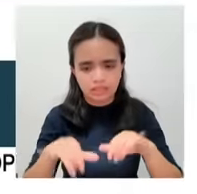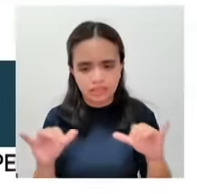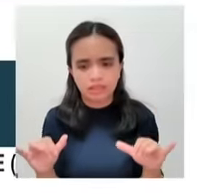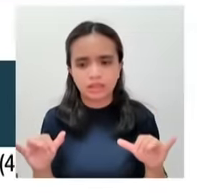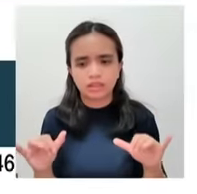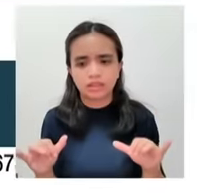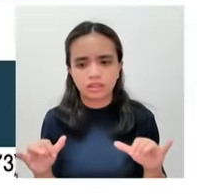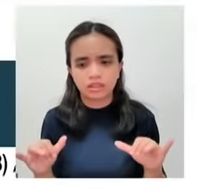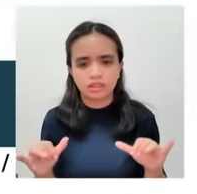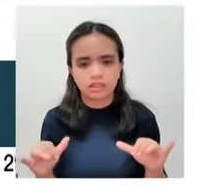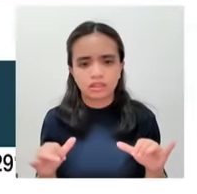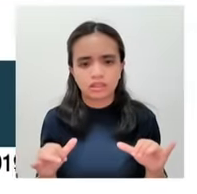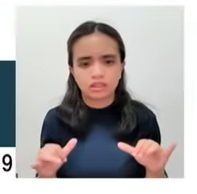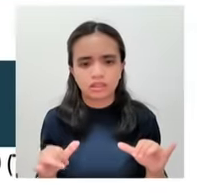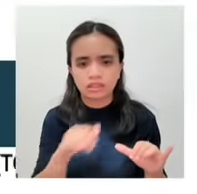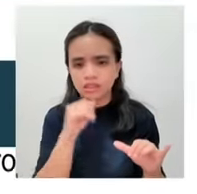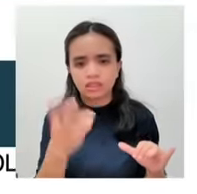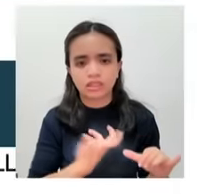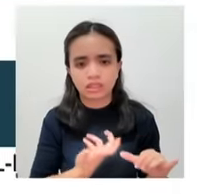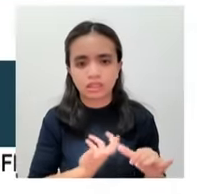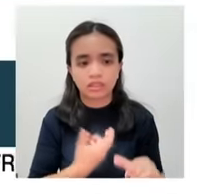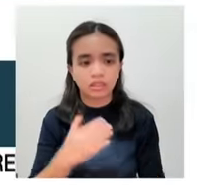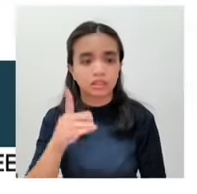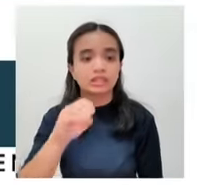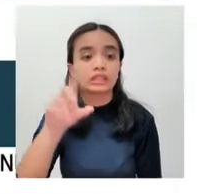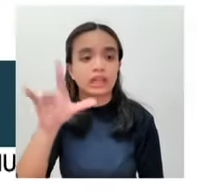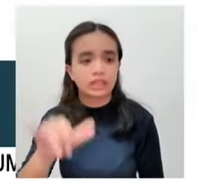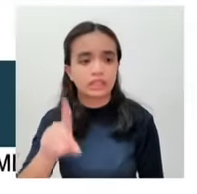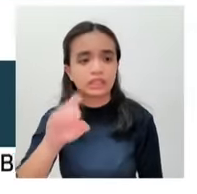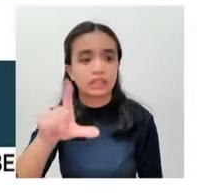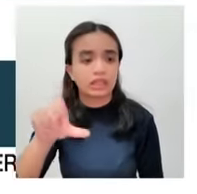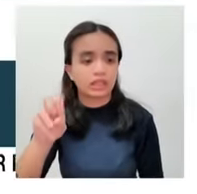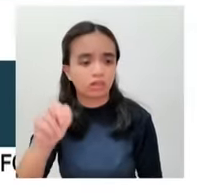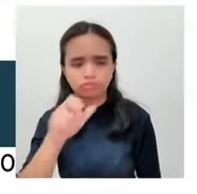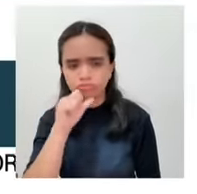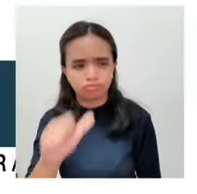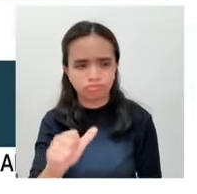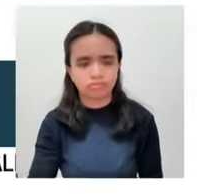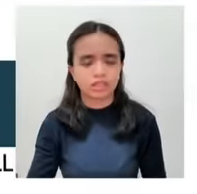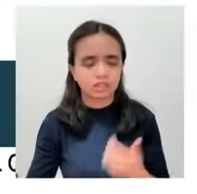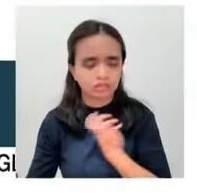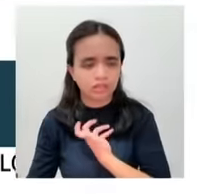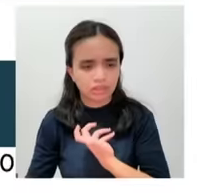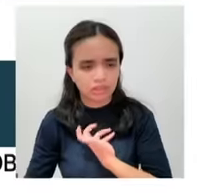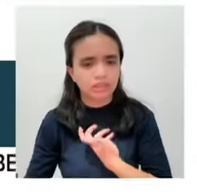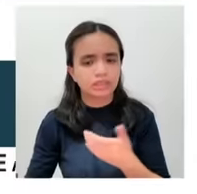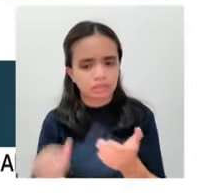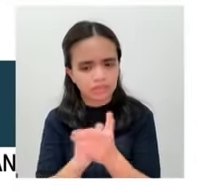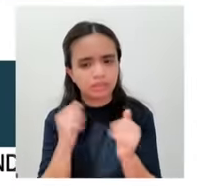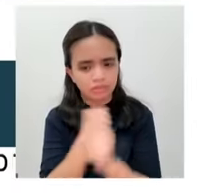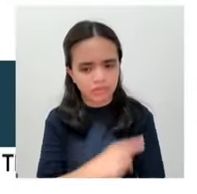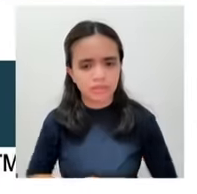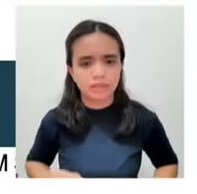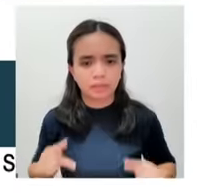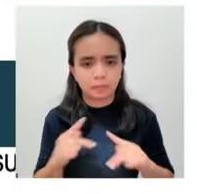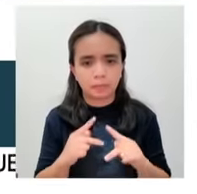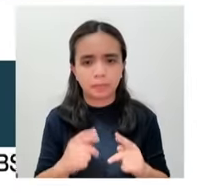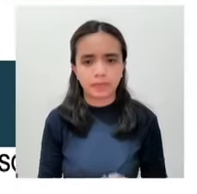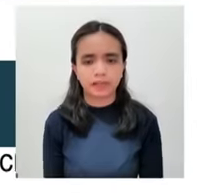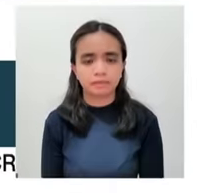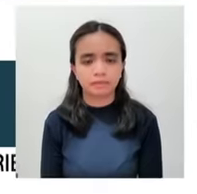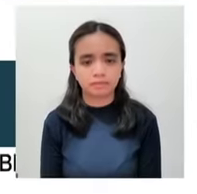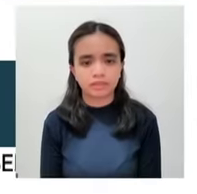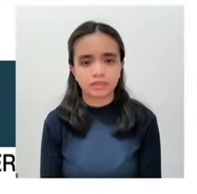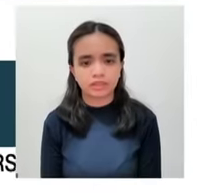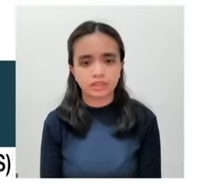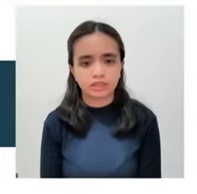di malaking ulo, is Dolly De Leon, and I appreciate that in her. Yung hindi